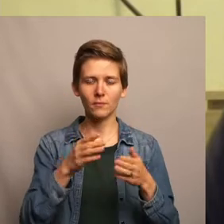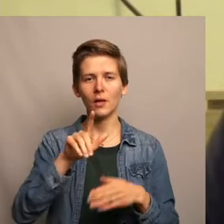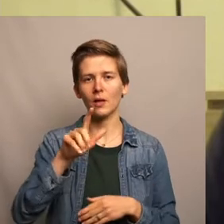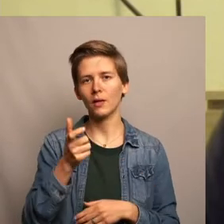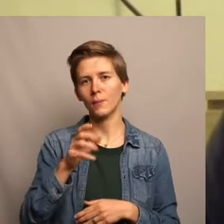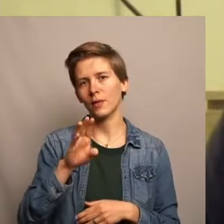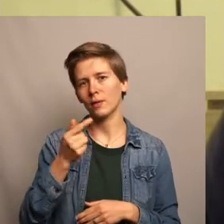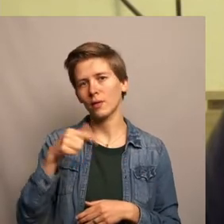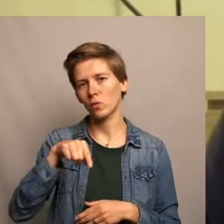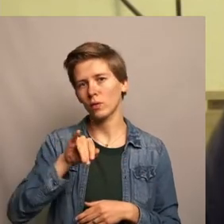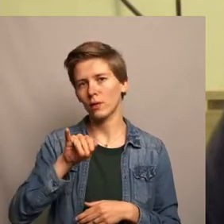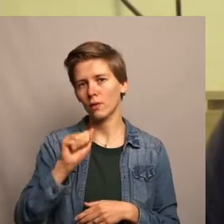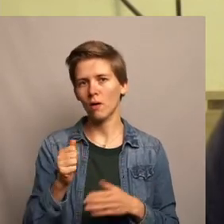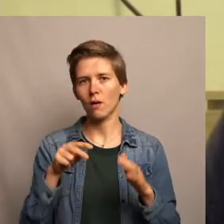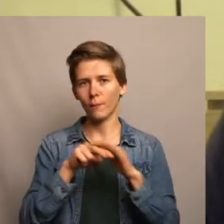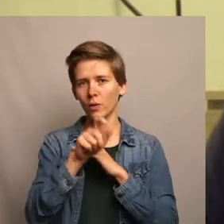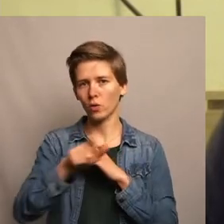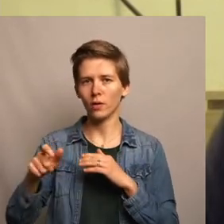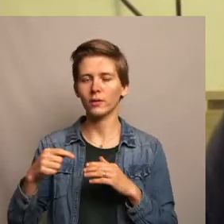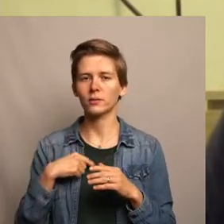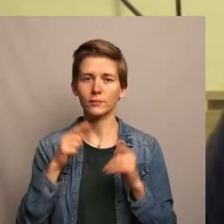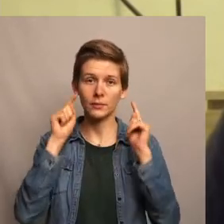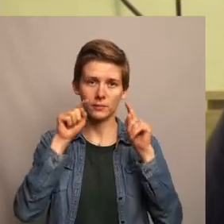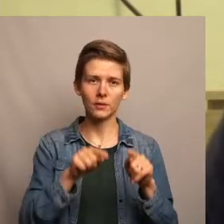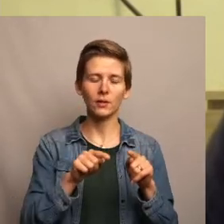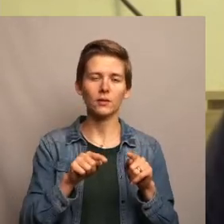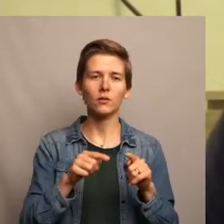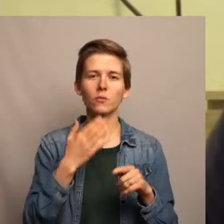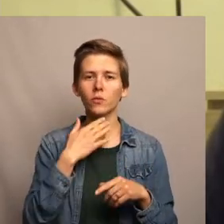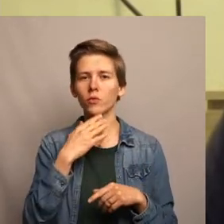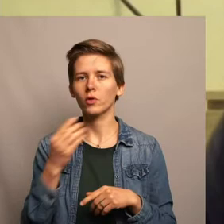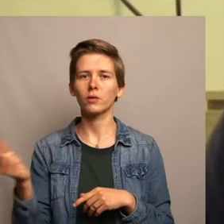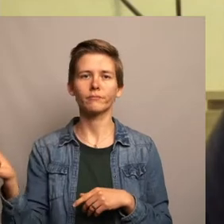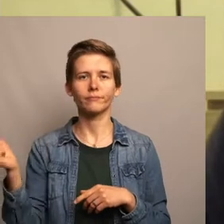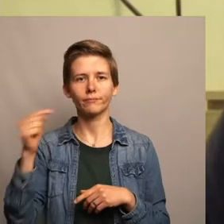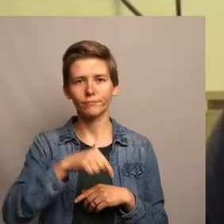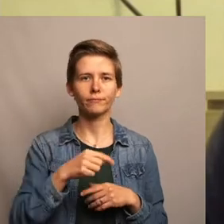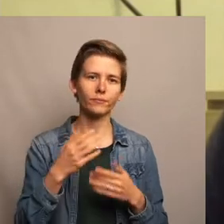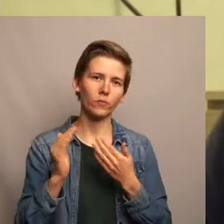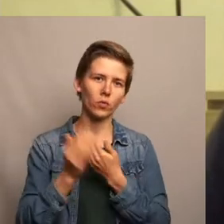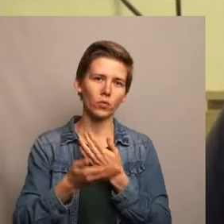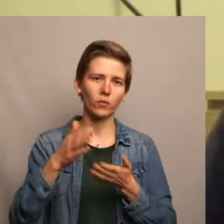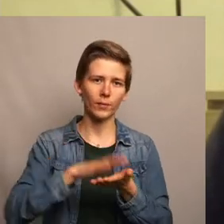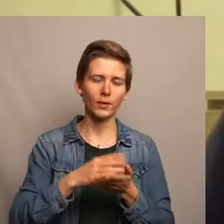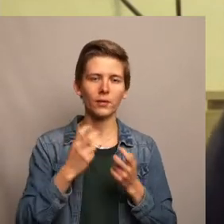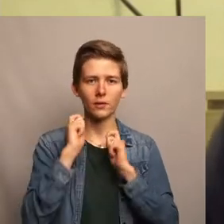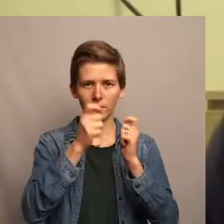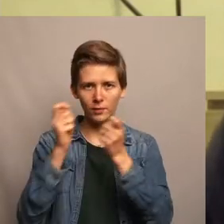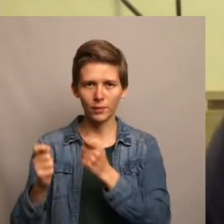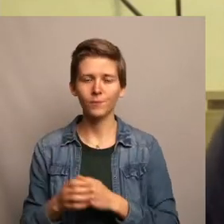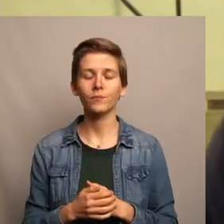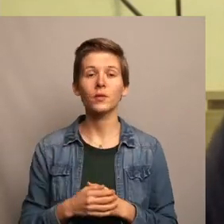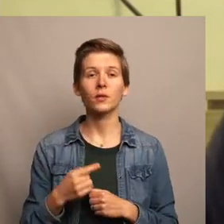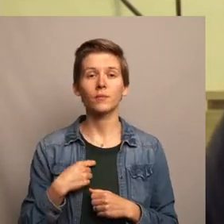LGBTIQ immigrants who came in as refugees and asylum seekers. I was specifically interested